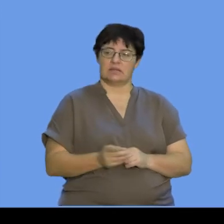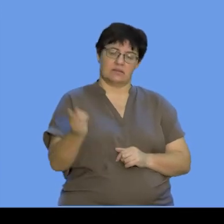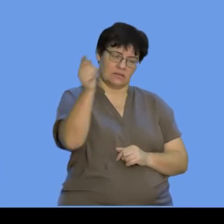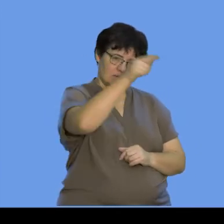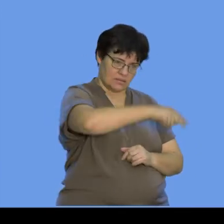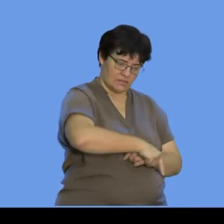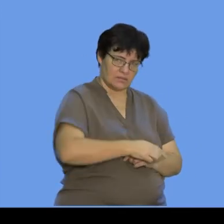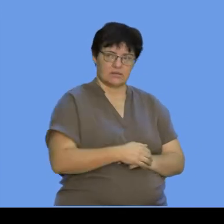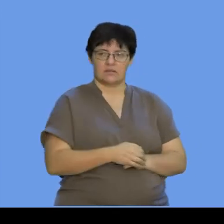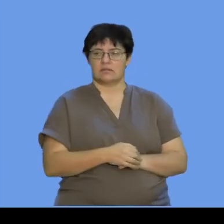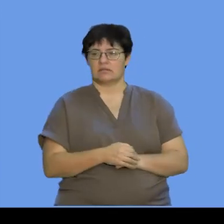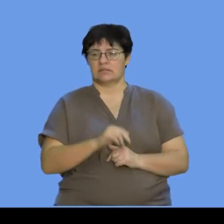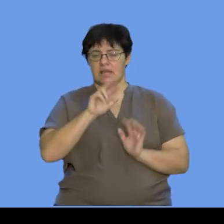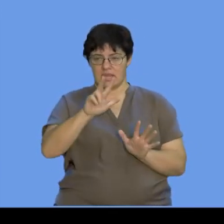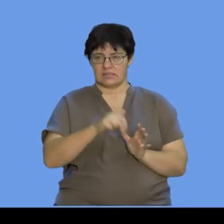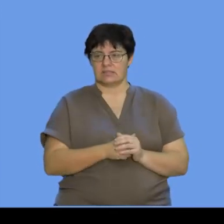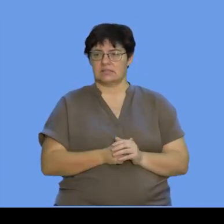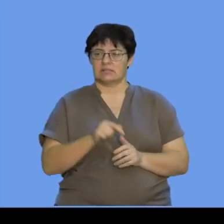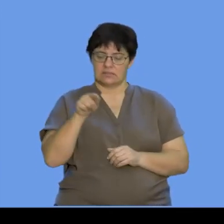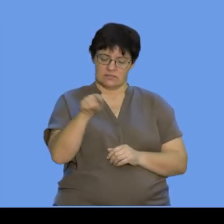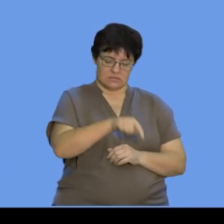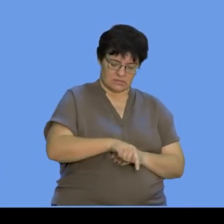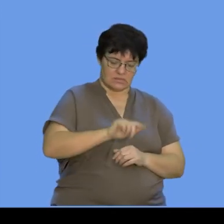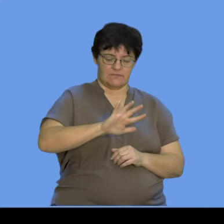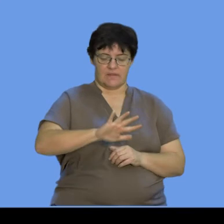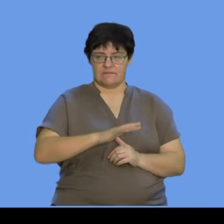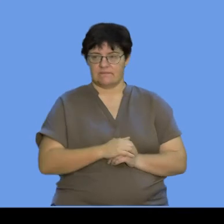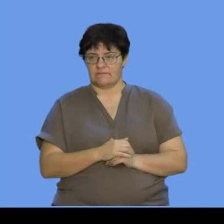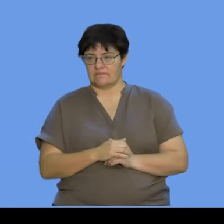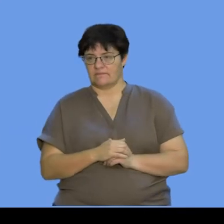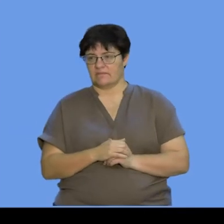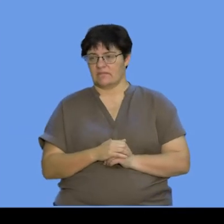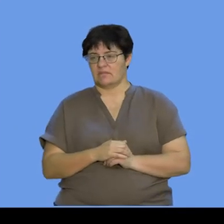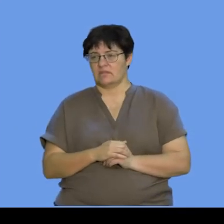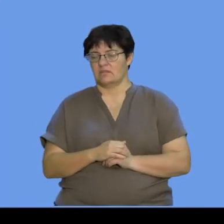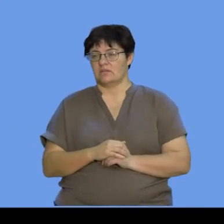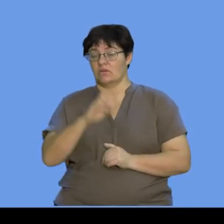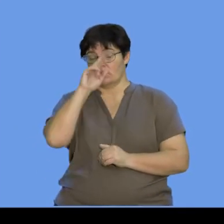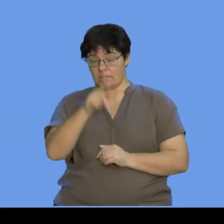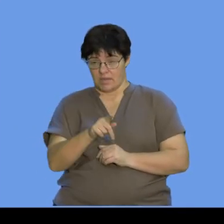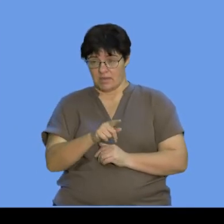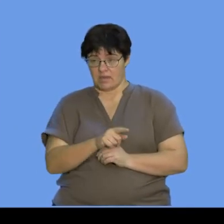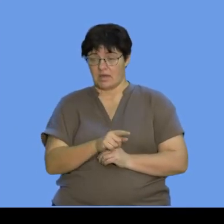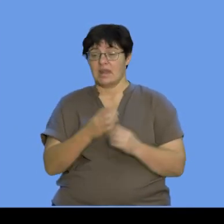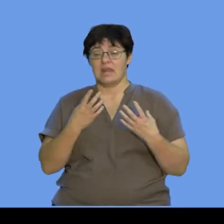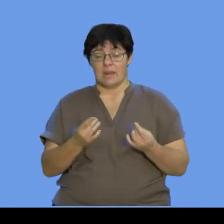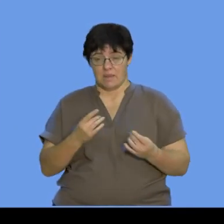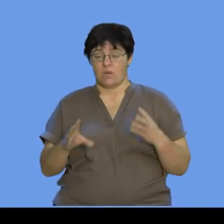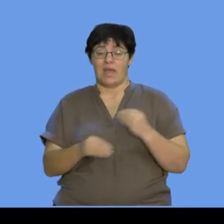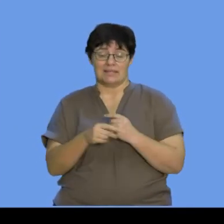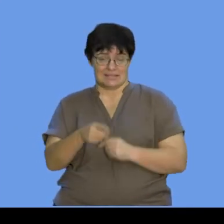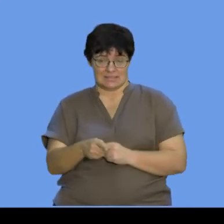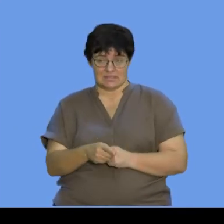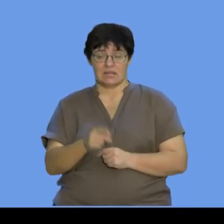This here is 3. That there is 8. And this there is 5. But remember, all of